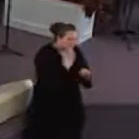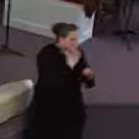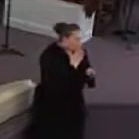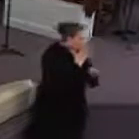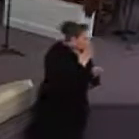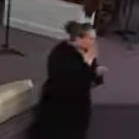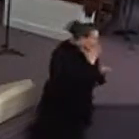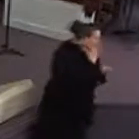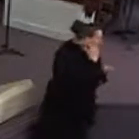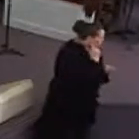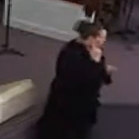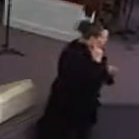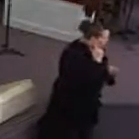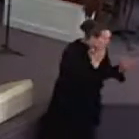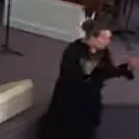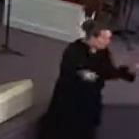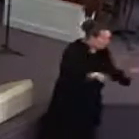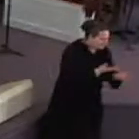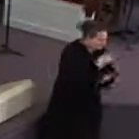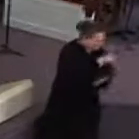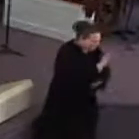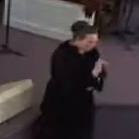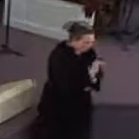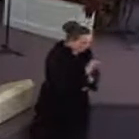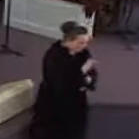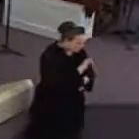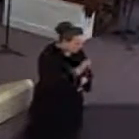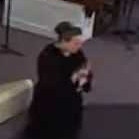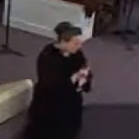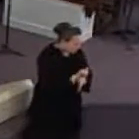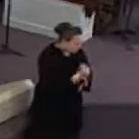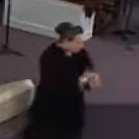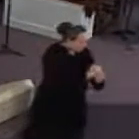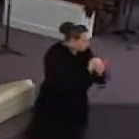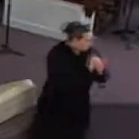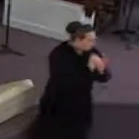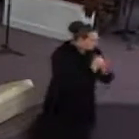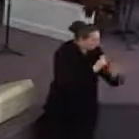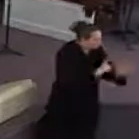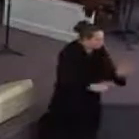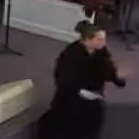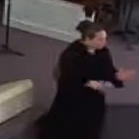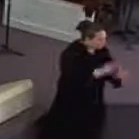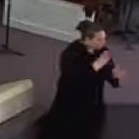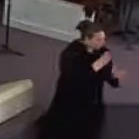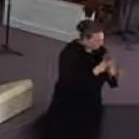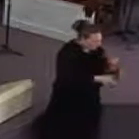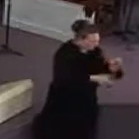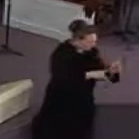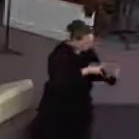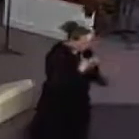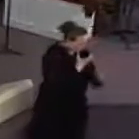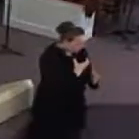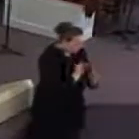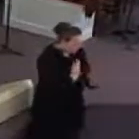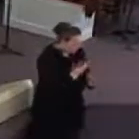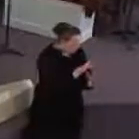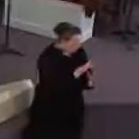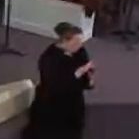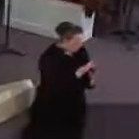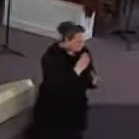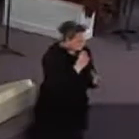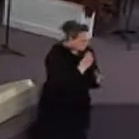ears the things of godliness, Lord Jesus. Help us, Lord, to be the people that you desire us to be, God. Help